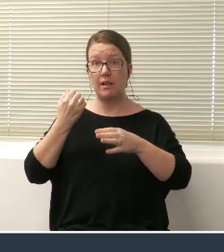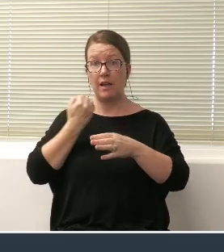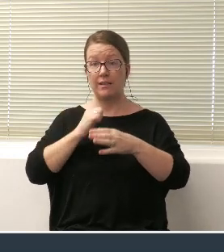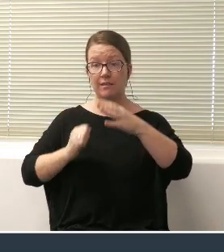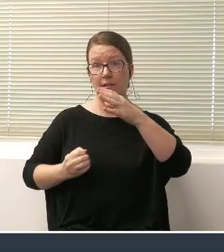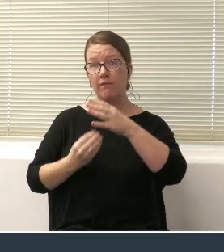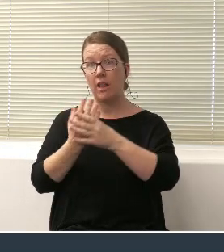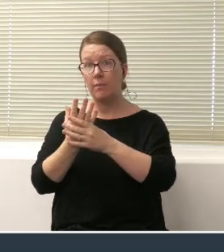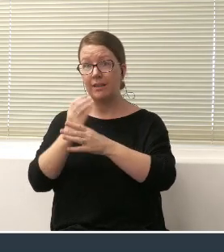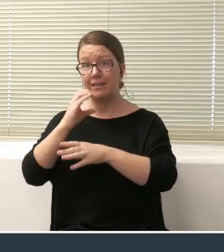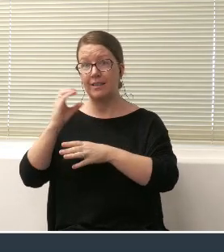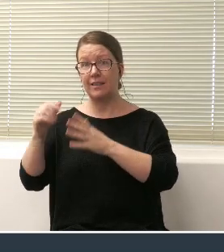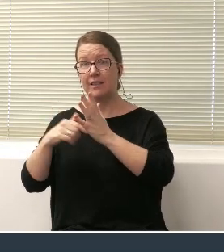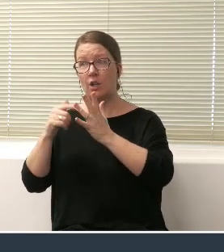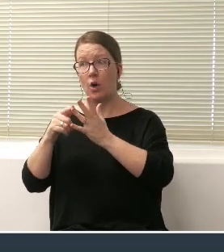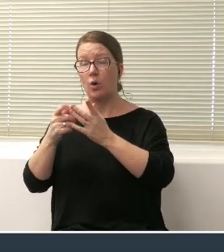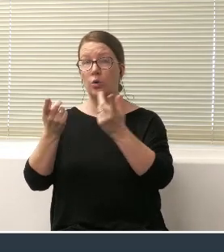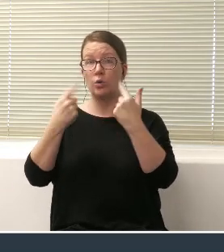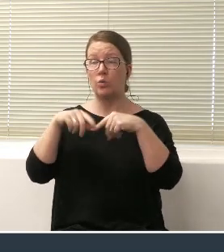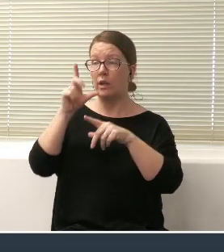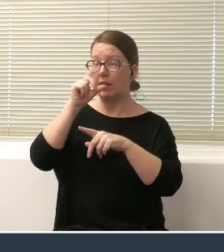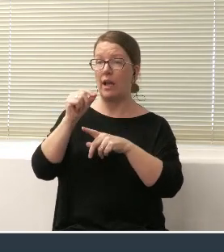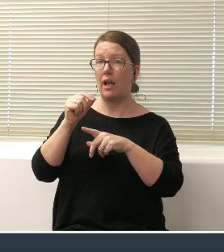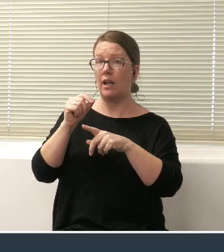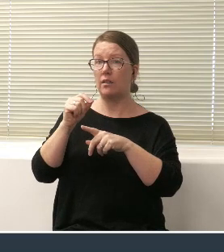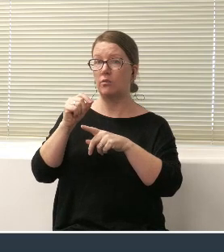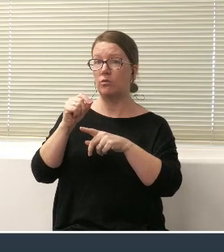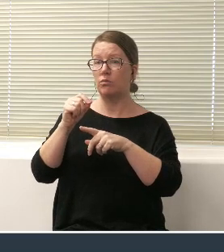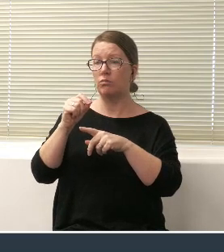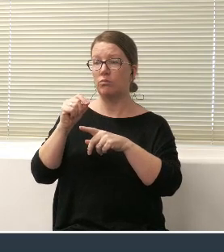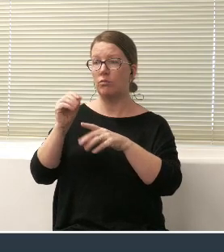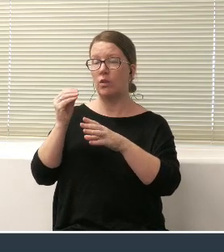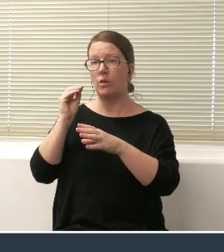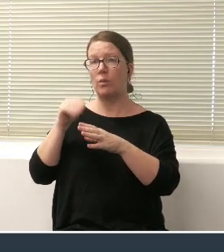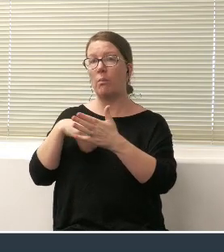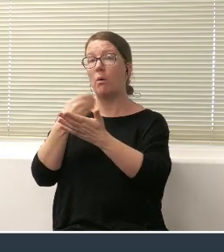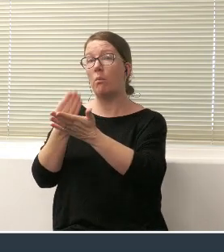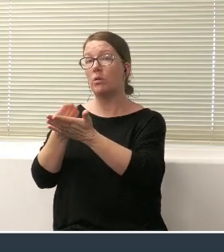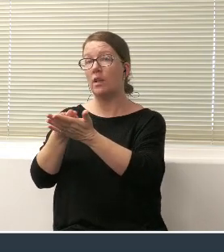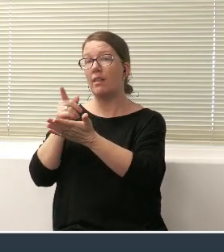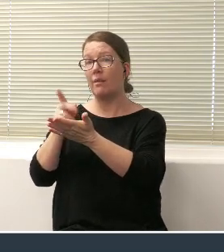be a consideration that Council could put forward as a potential avenue for them to look at.